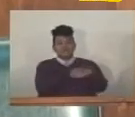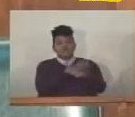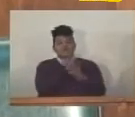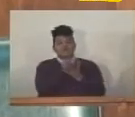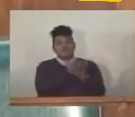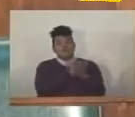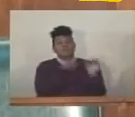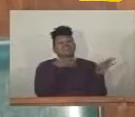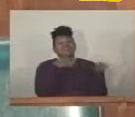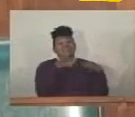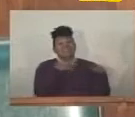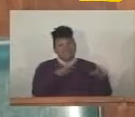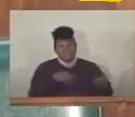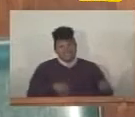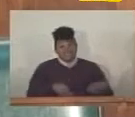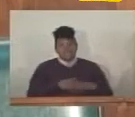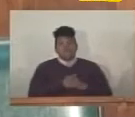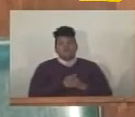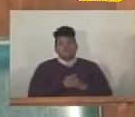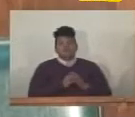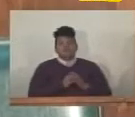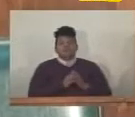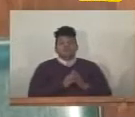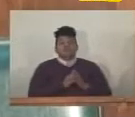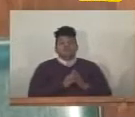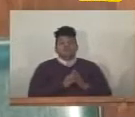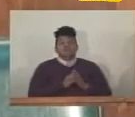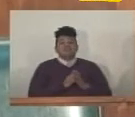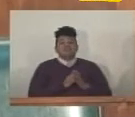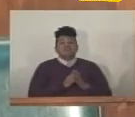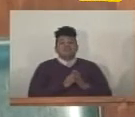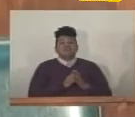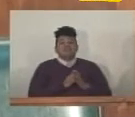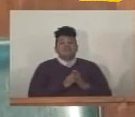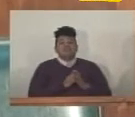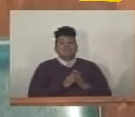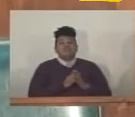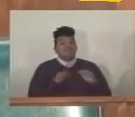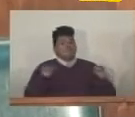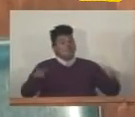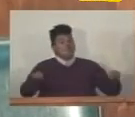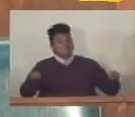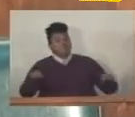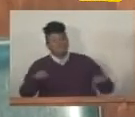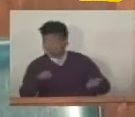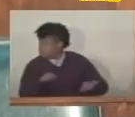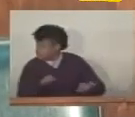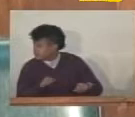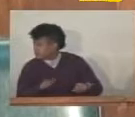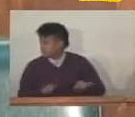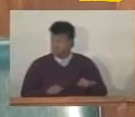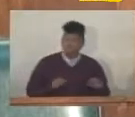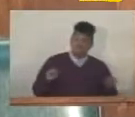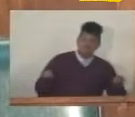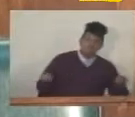The definition of competent authority